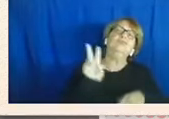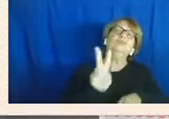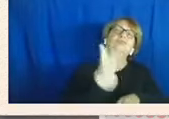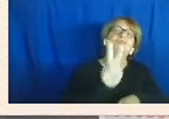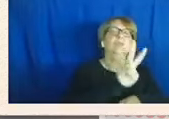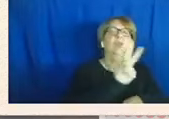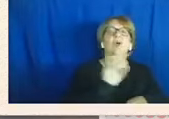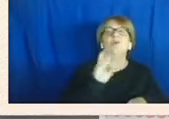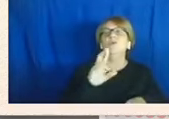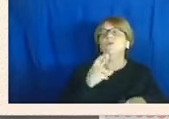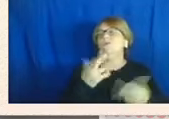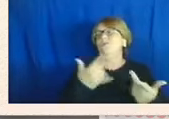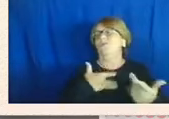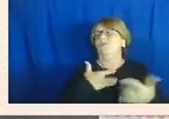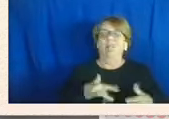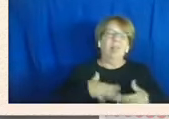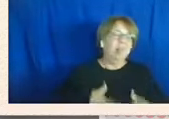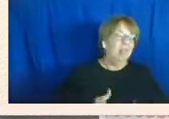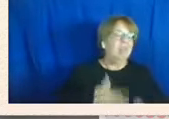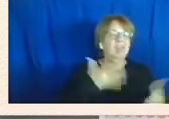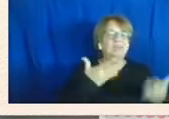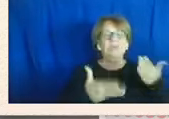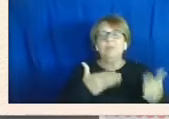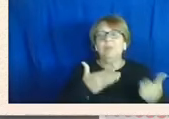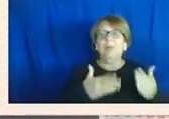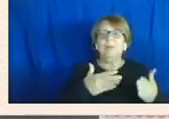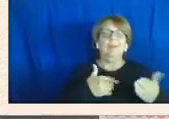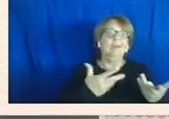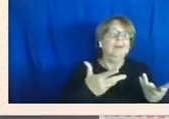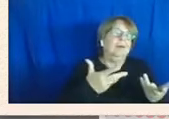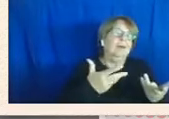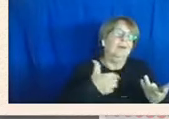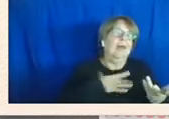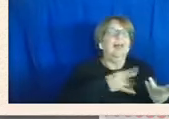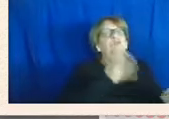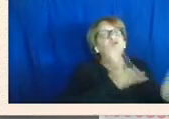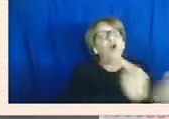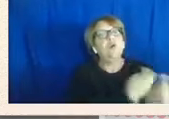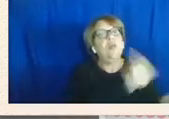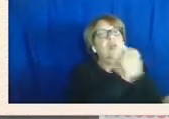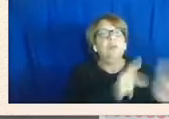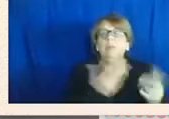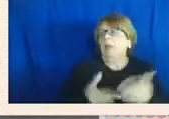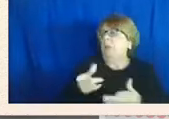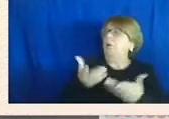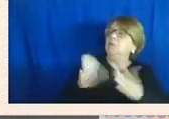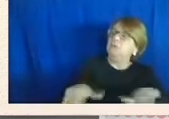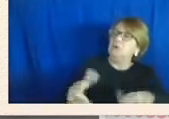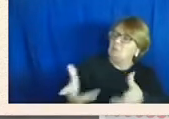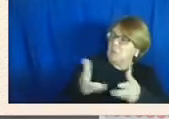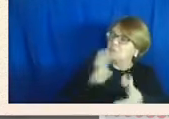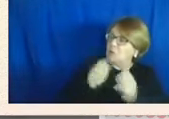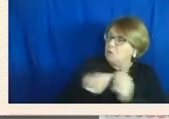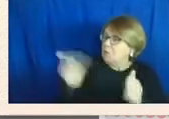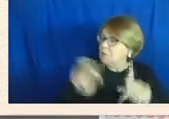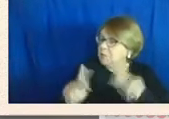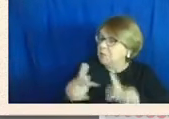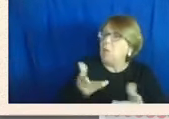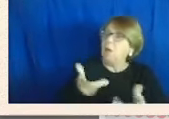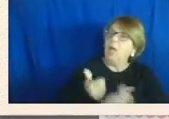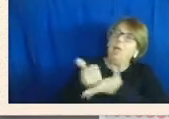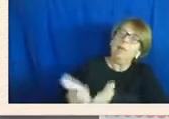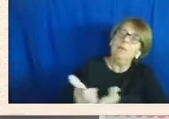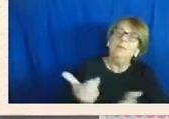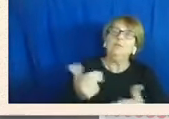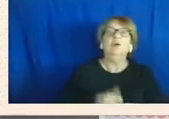we could arrange that for you too. So by sharing helpful coping techniques that work for you, and also